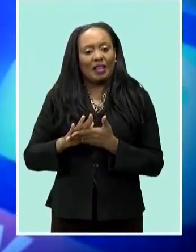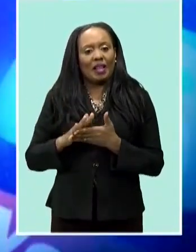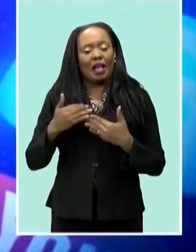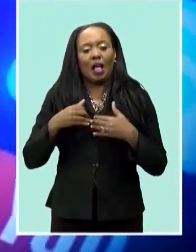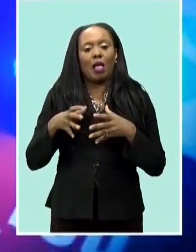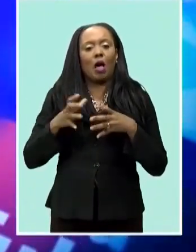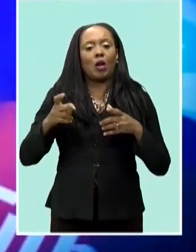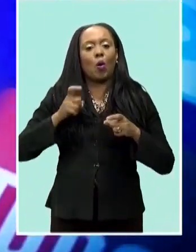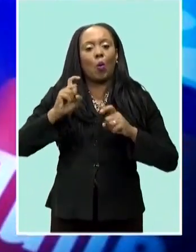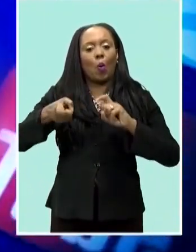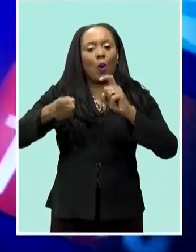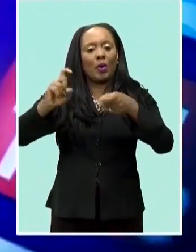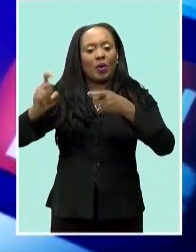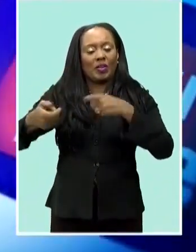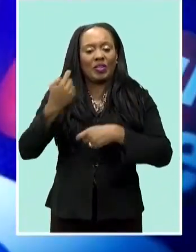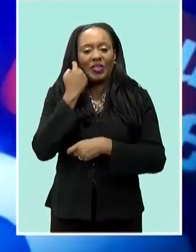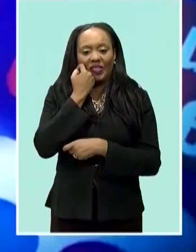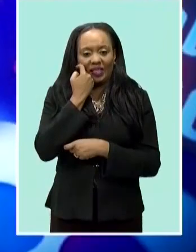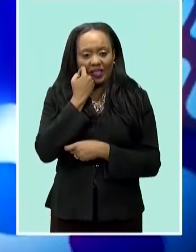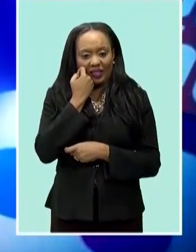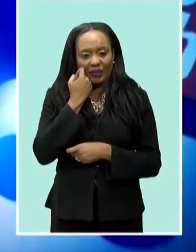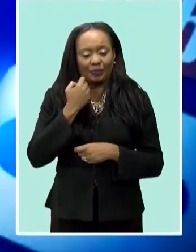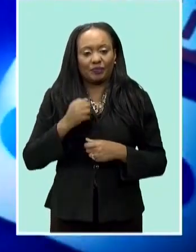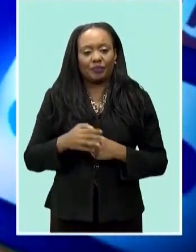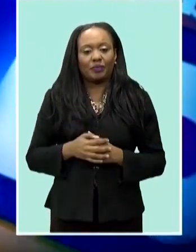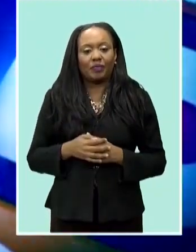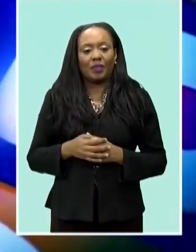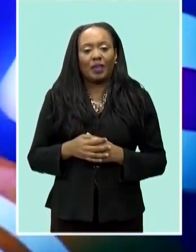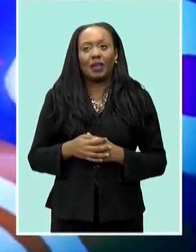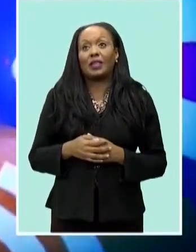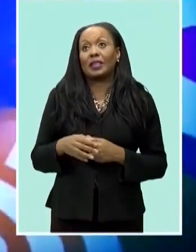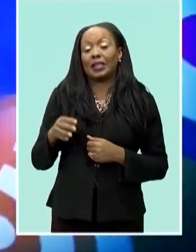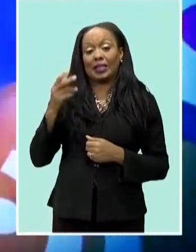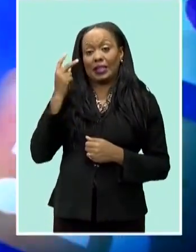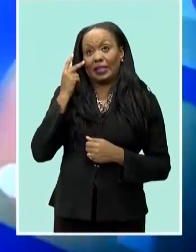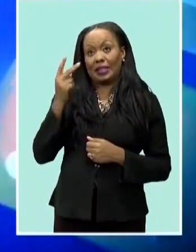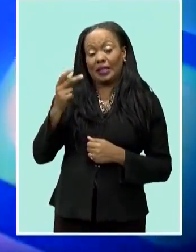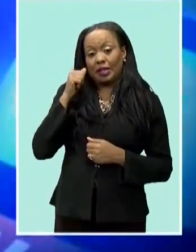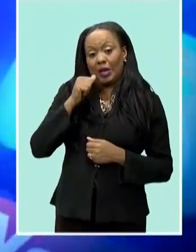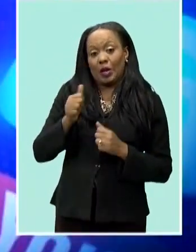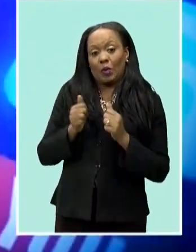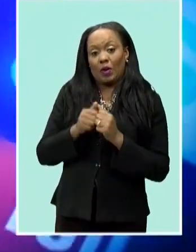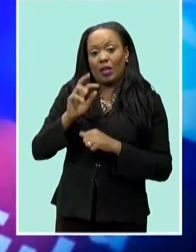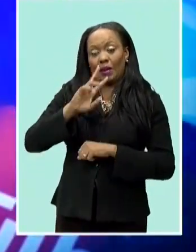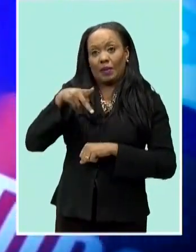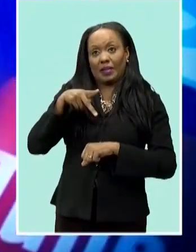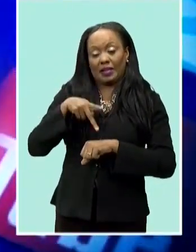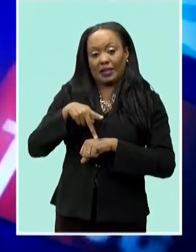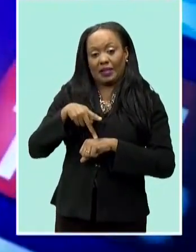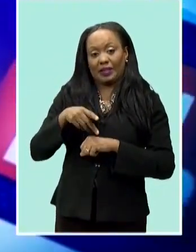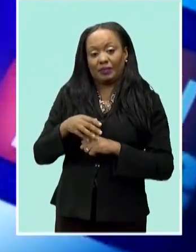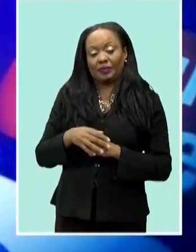achievements recently at the school's speech day. She's pictured here with Principal Dennis Brown.